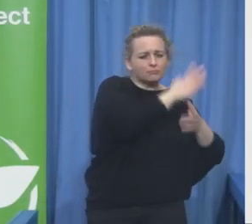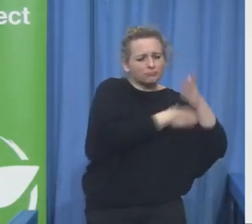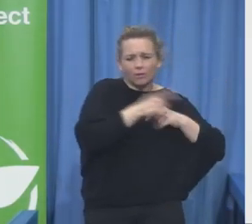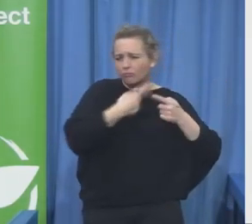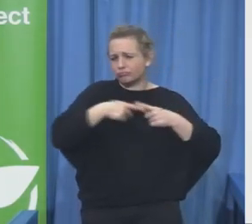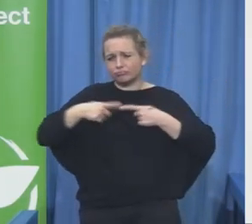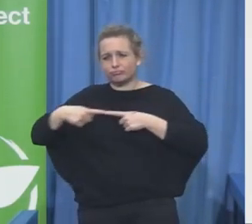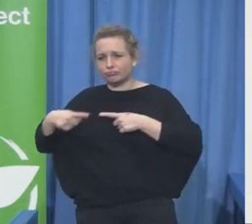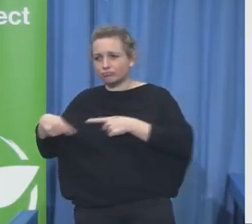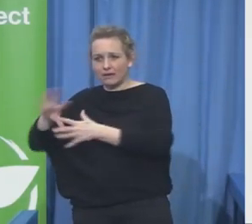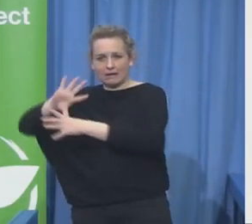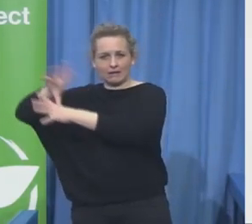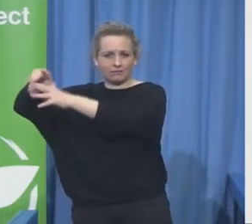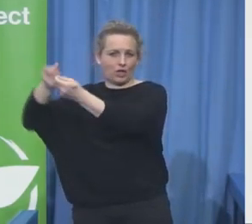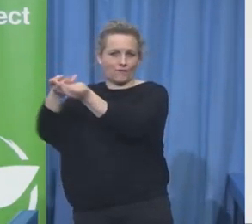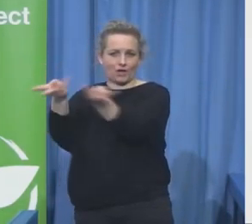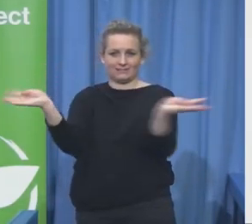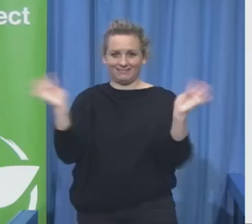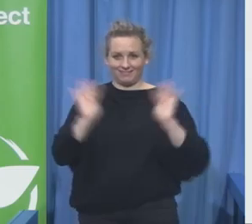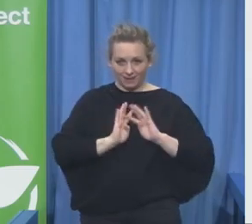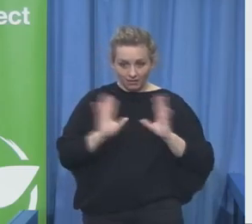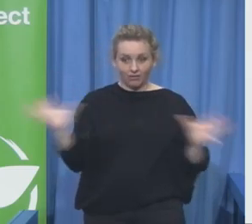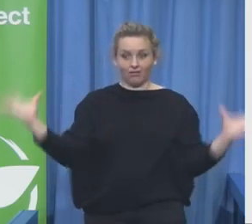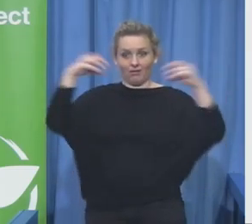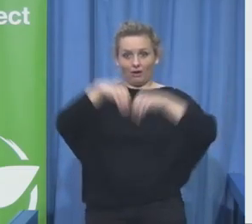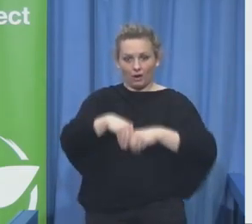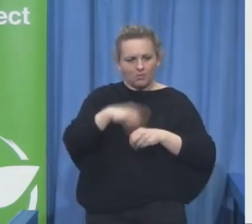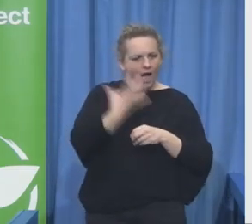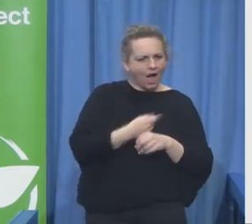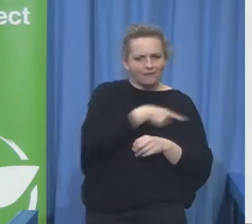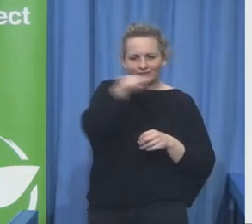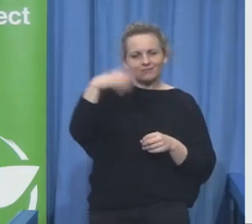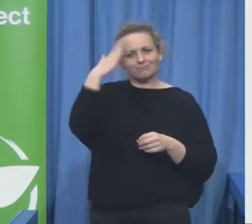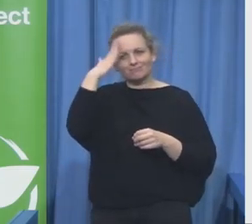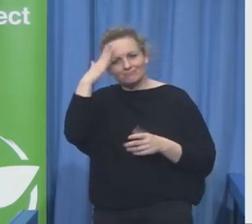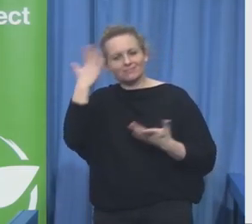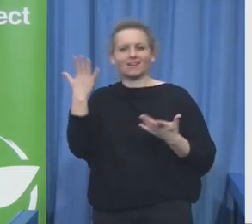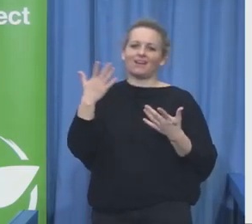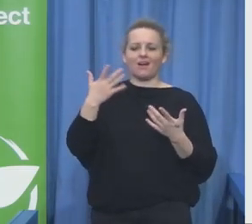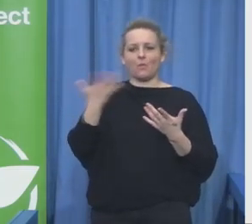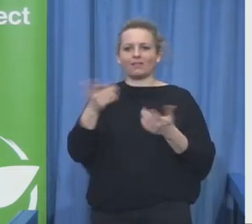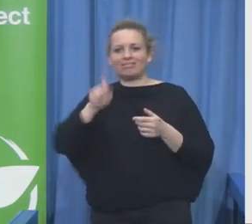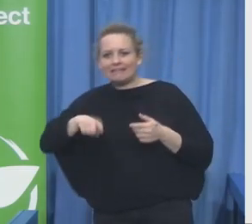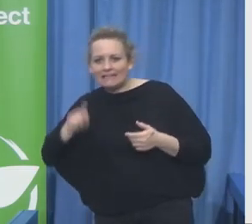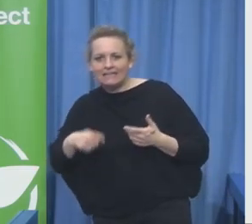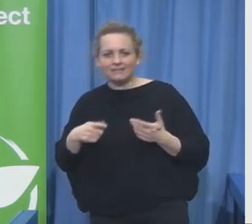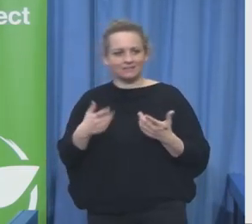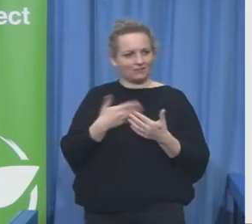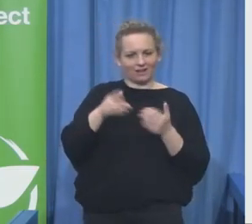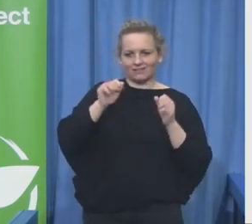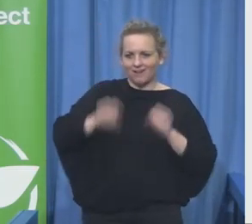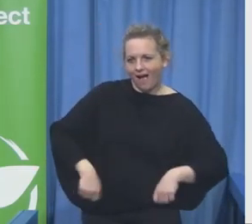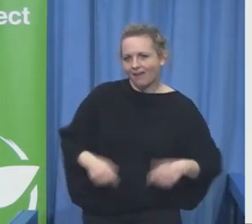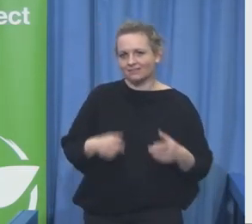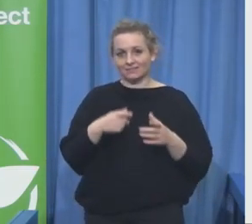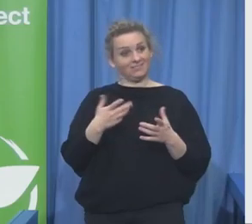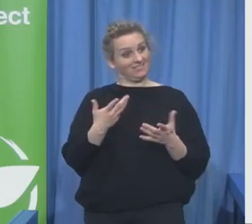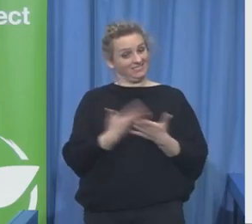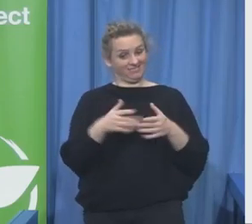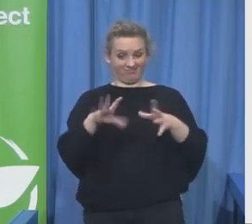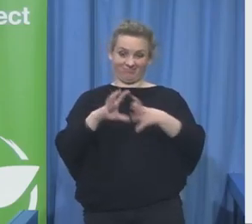somebody carrying their mobile around in the sun. And so by developing a great low vision solution for disability, we will absolutely create better products for